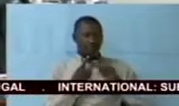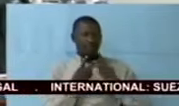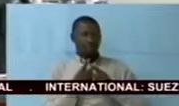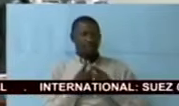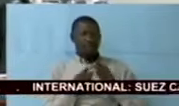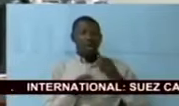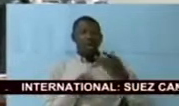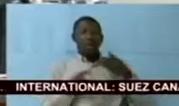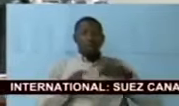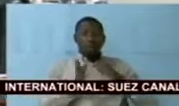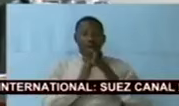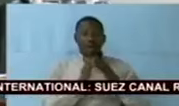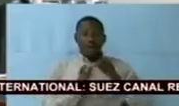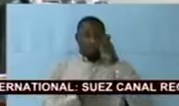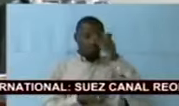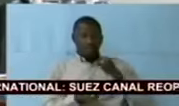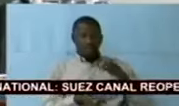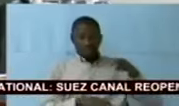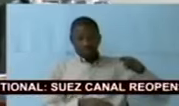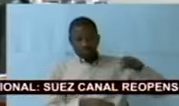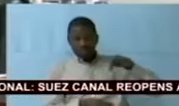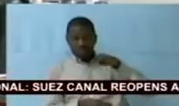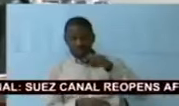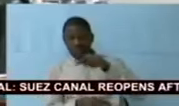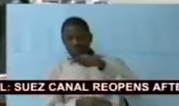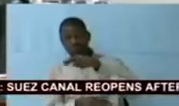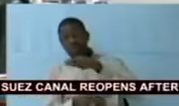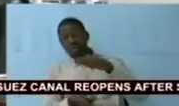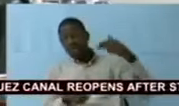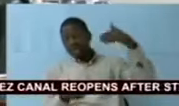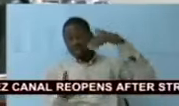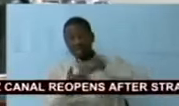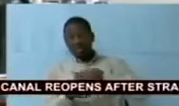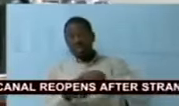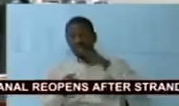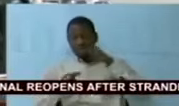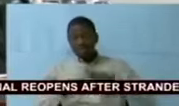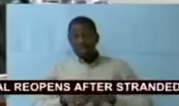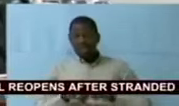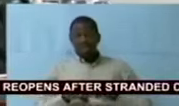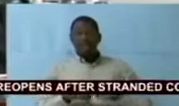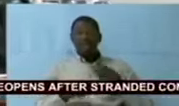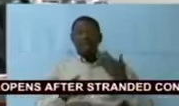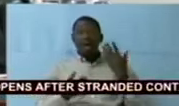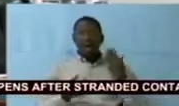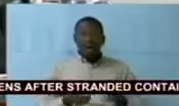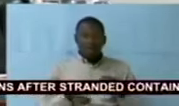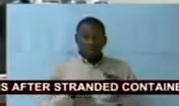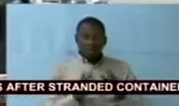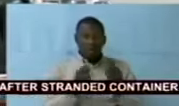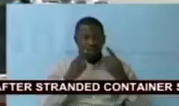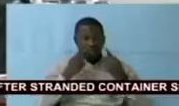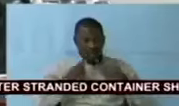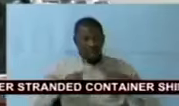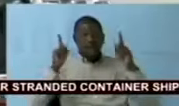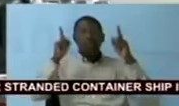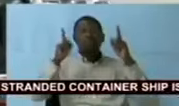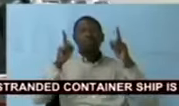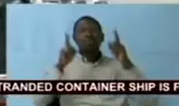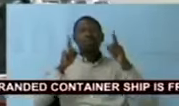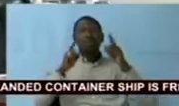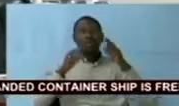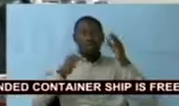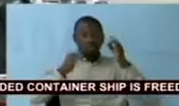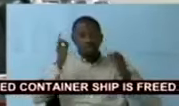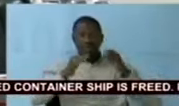dum kiti bungo kono nyamen ananya aning ay kumo nyim banke nyamin aning biraye bandi anata finti of kiti bunda